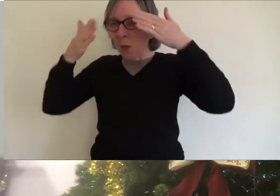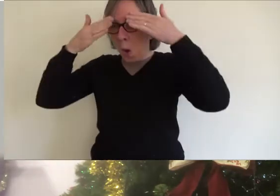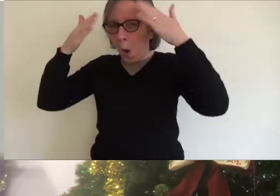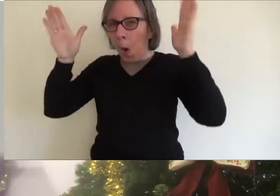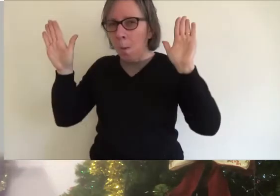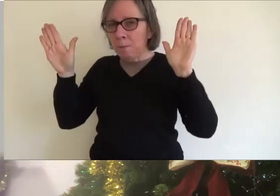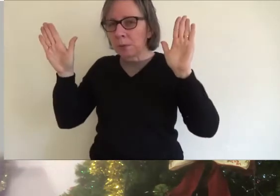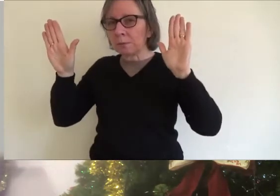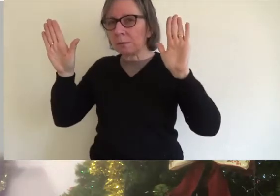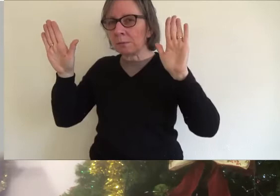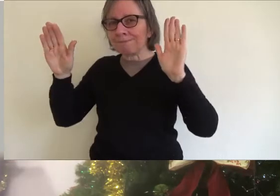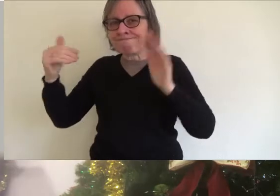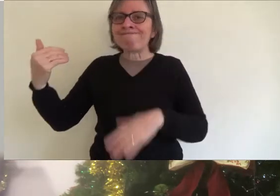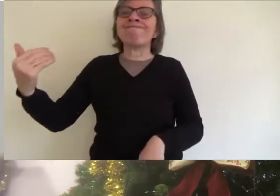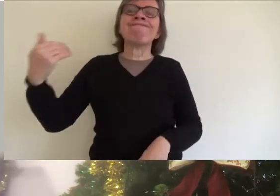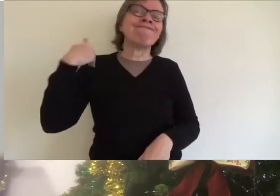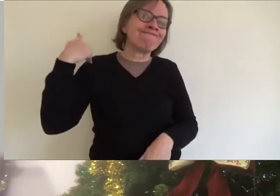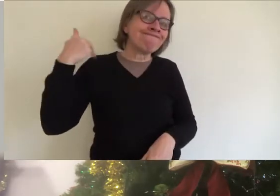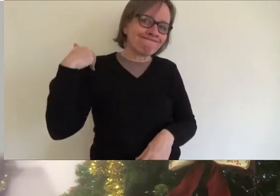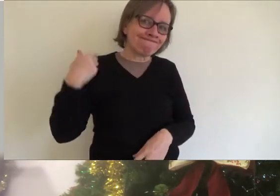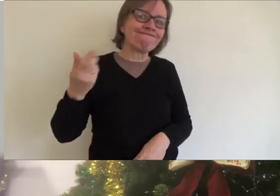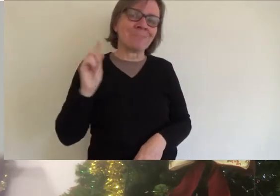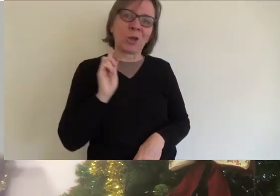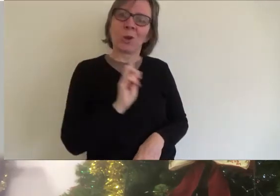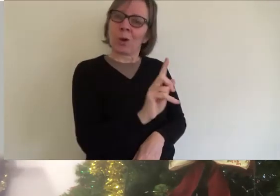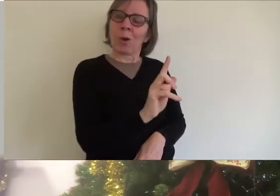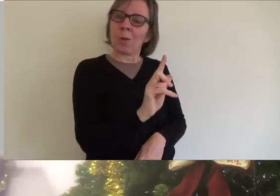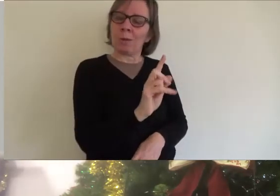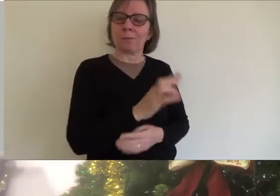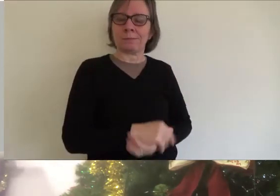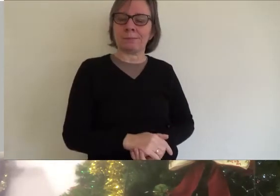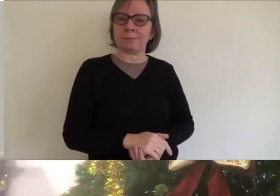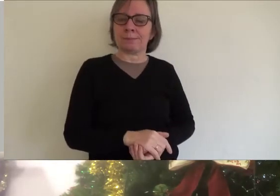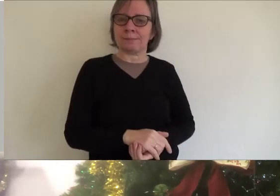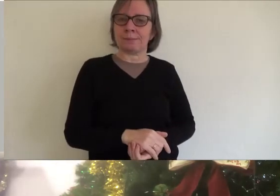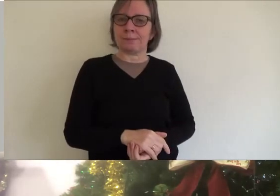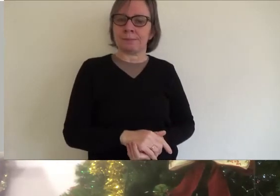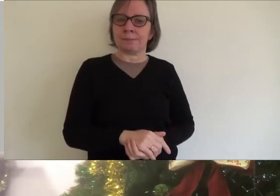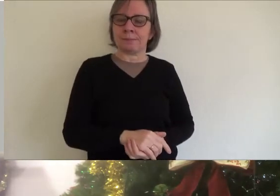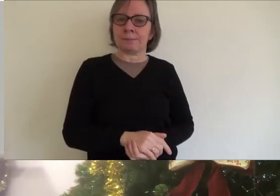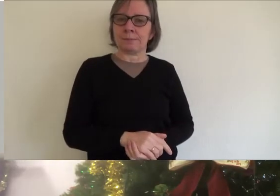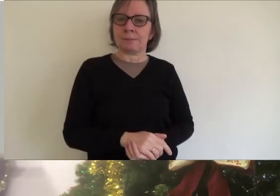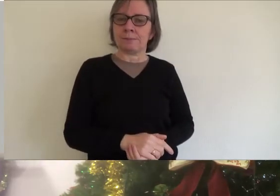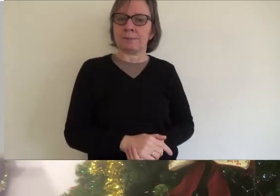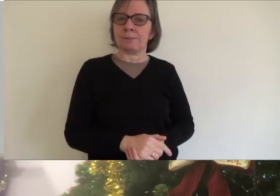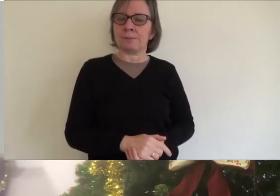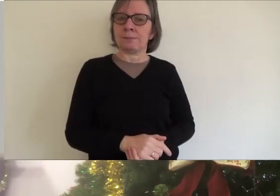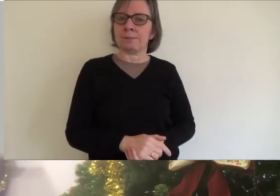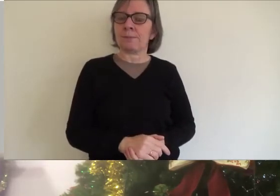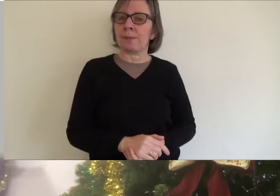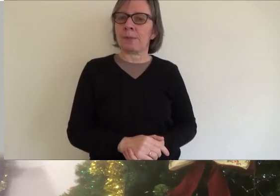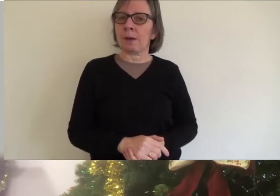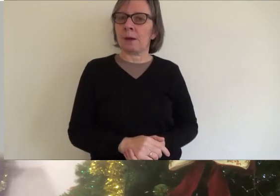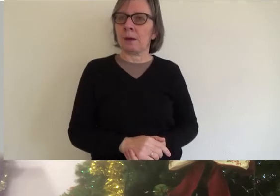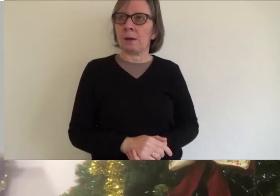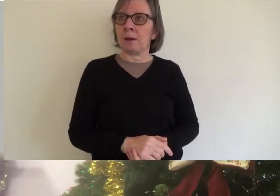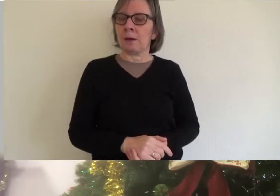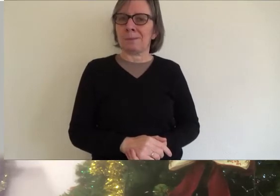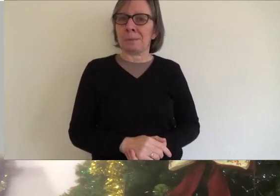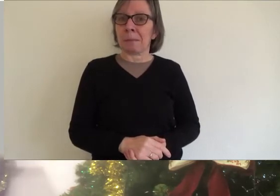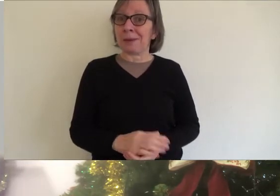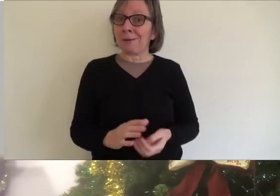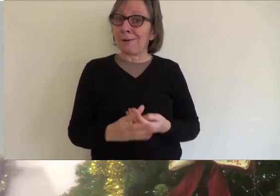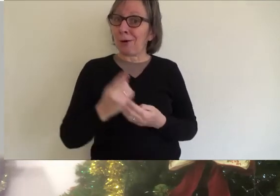call and by responding and getting moving. But maybe God is challenging you to seek him for the very